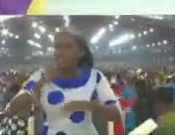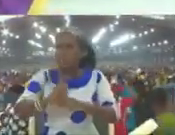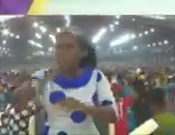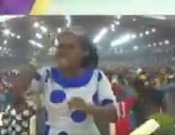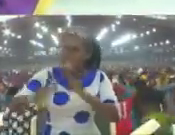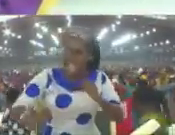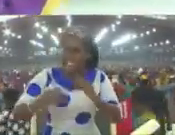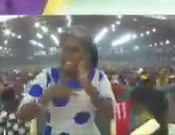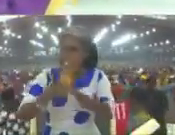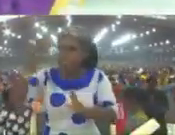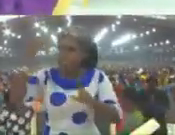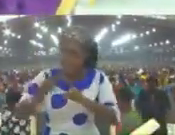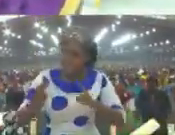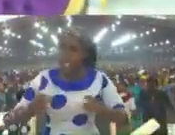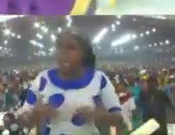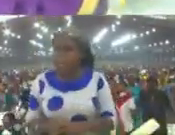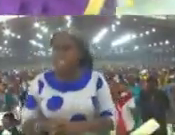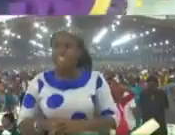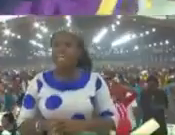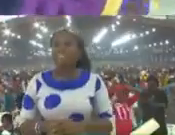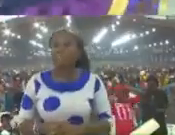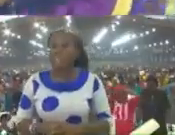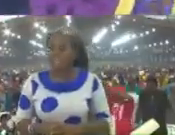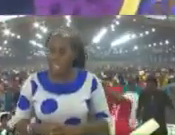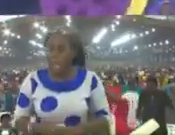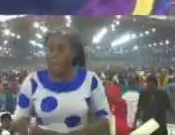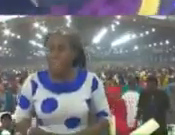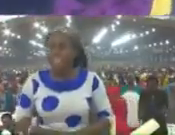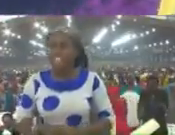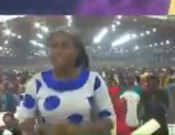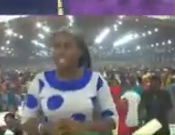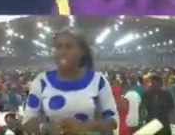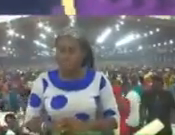tonight. My night must end tonight.